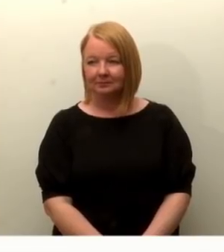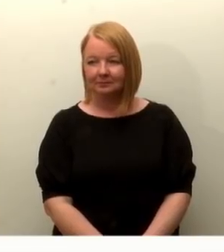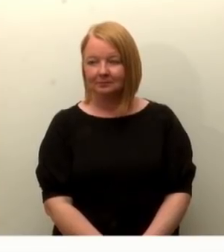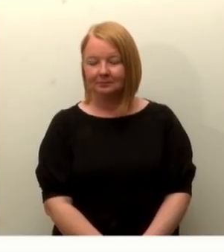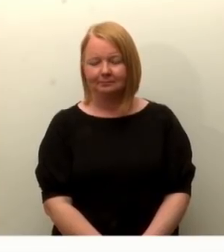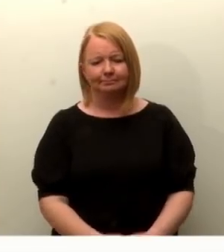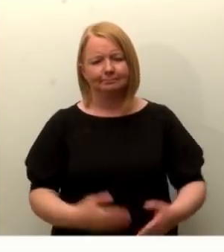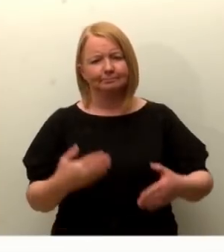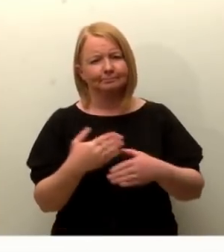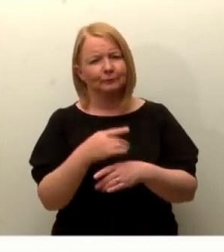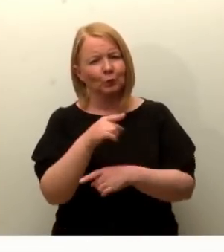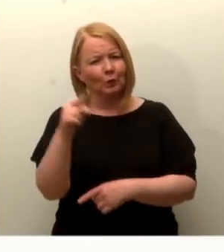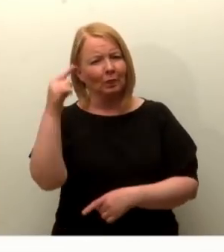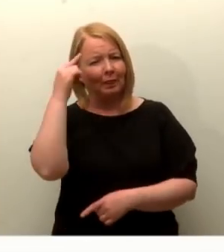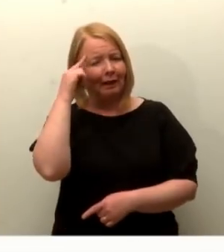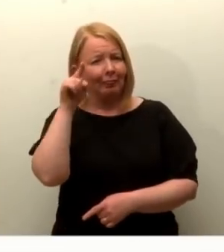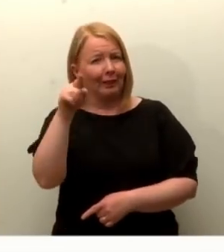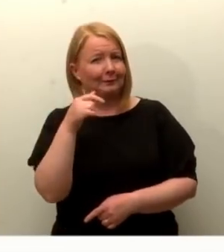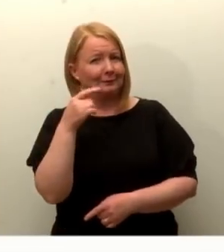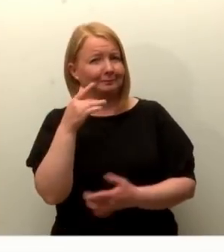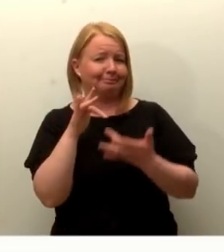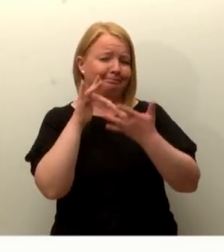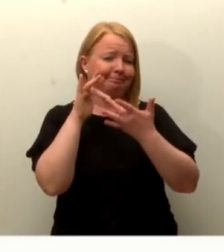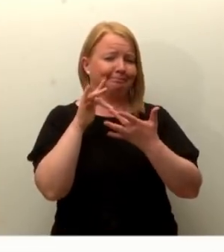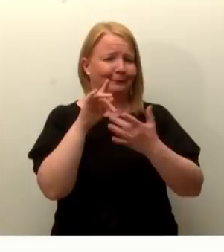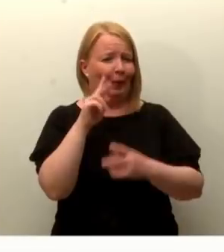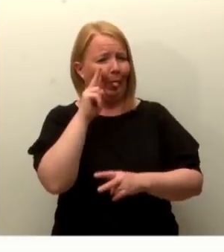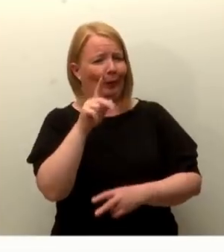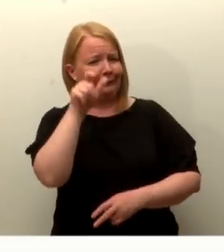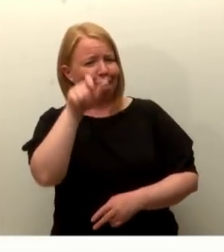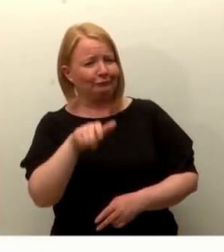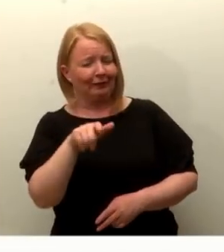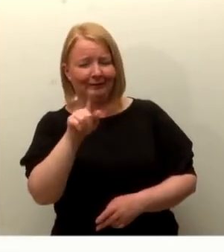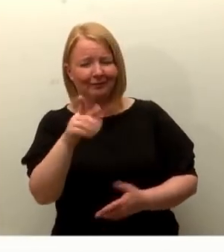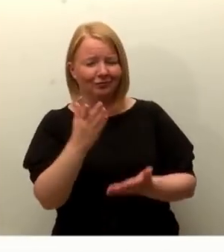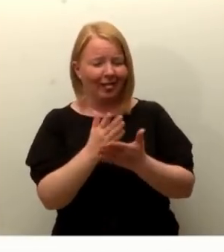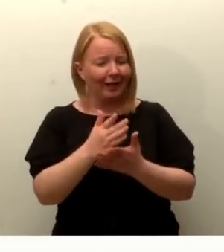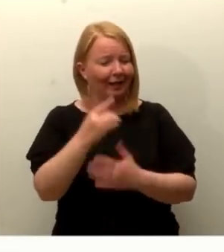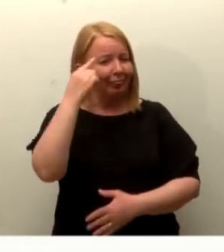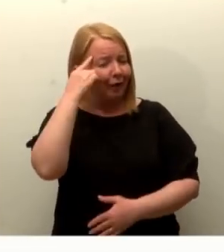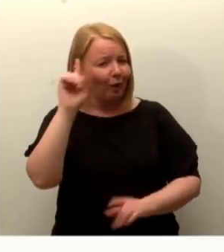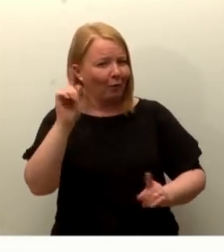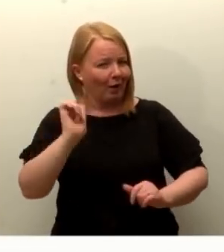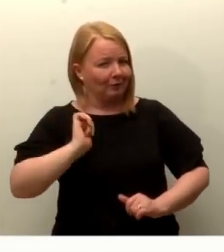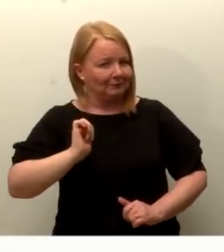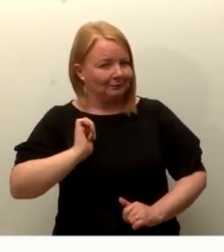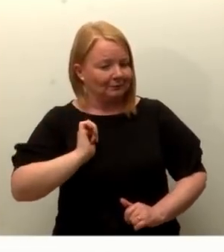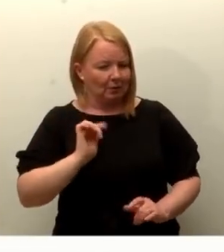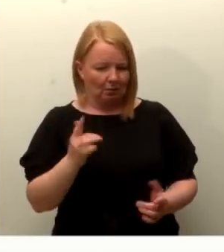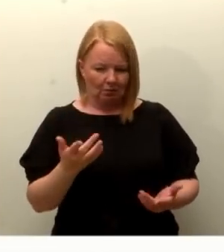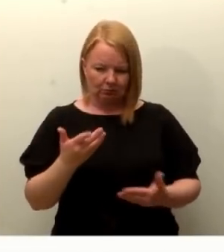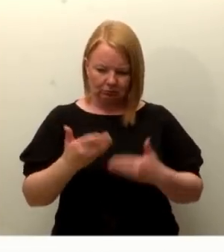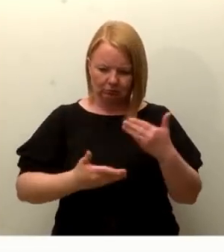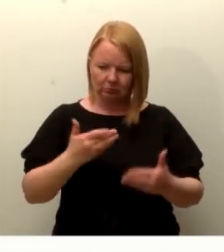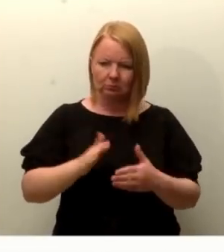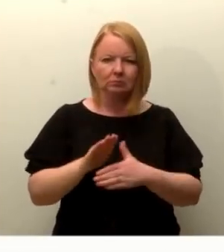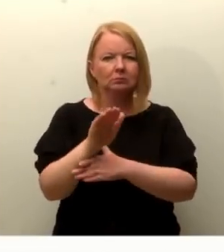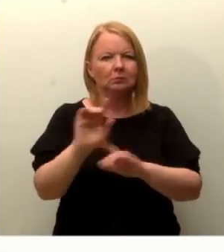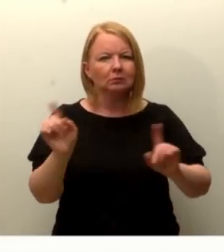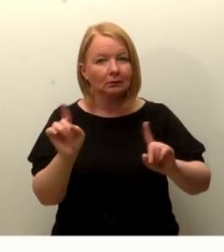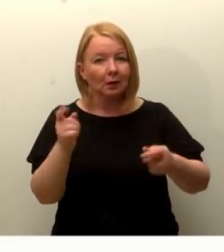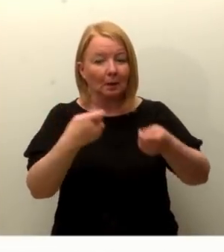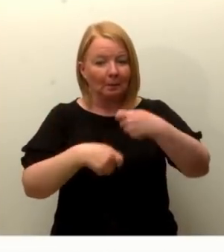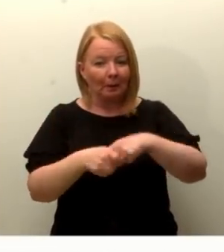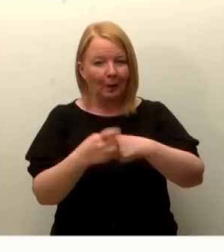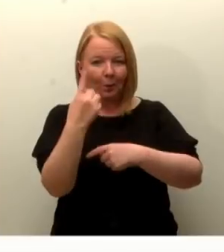Do you think that this innocent-looking child ever thought what was awaiting him or what was expected of him to become one